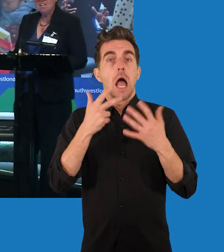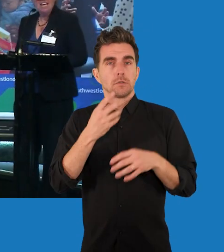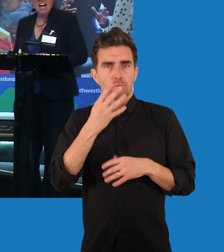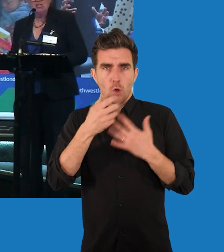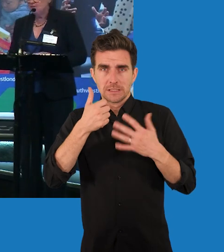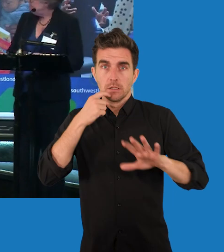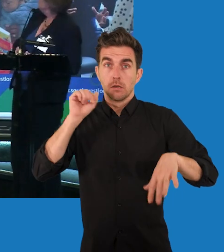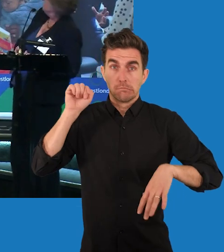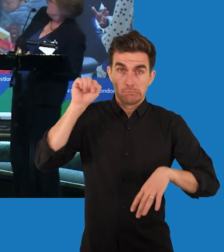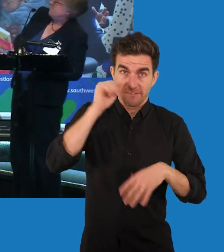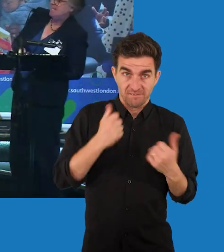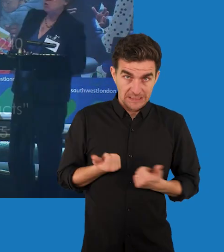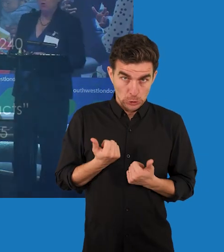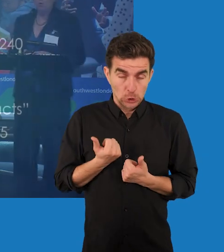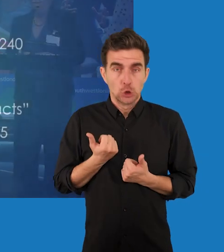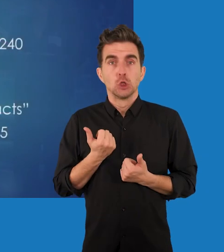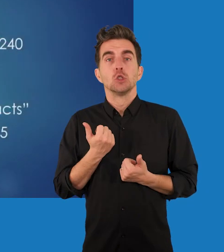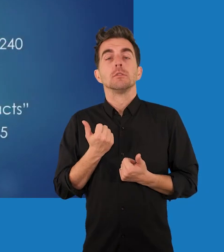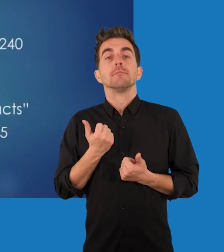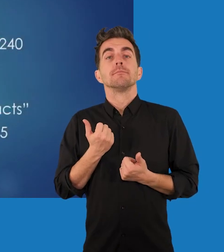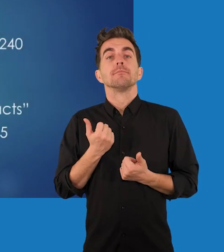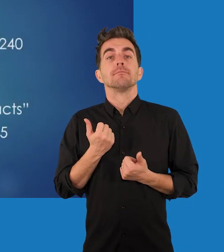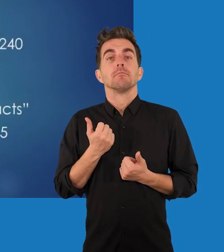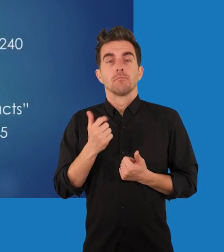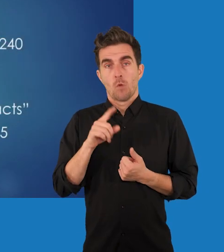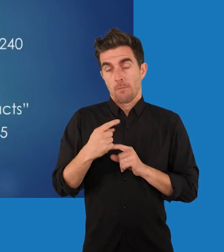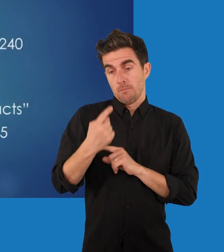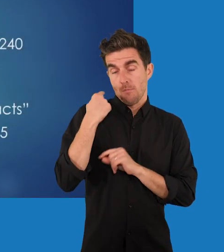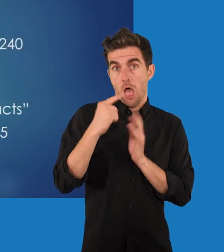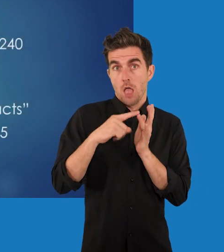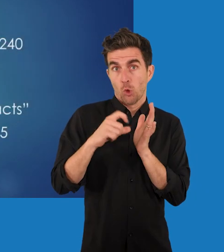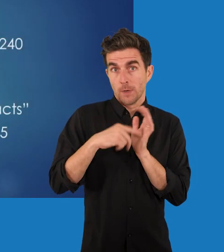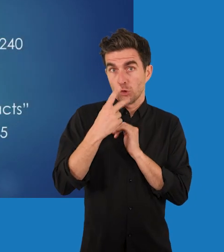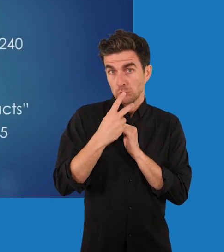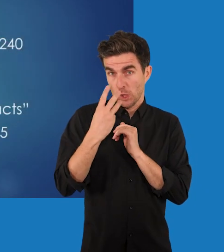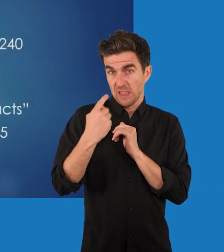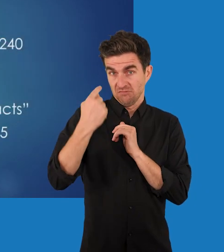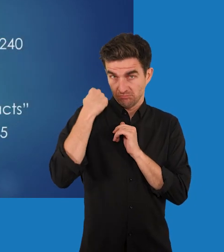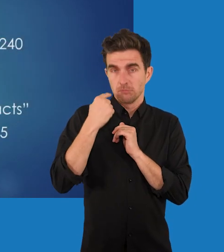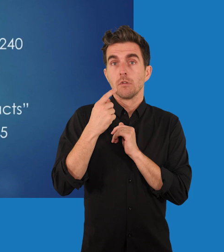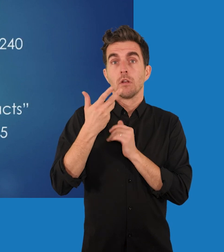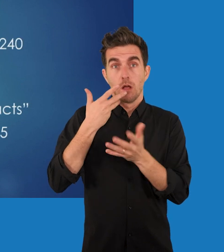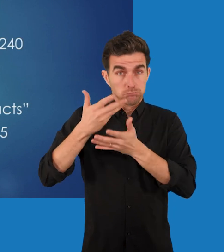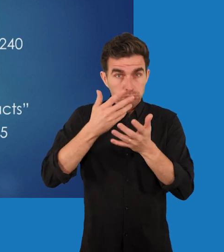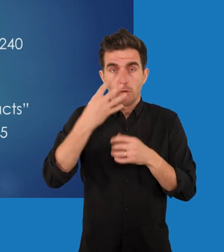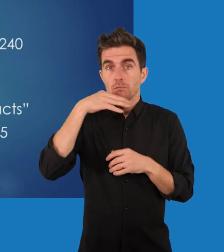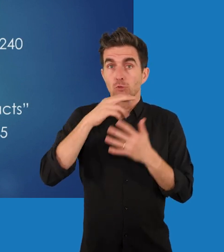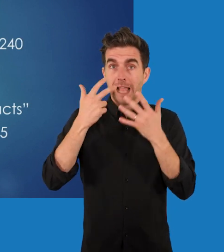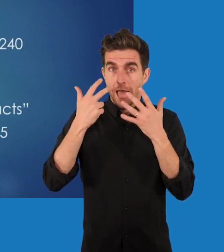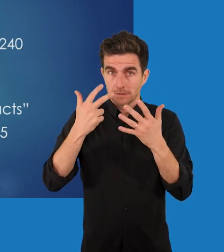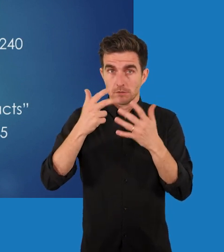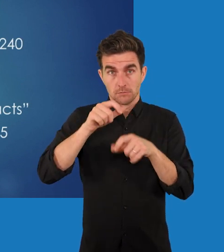We've done 846 door knocks so far. Since October 23, we've engaged